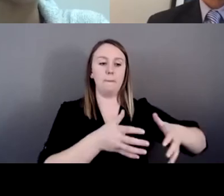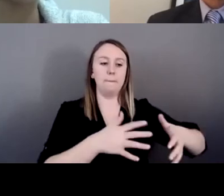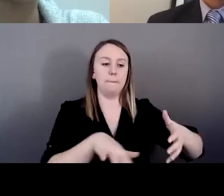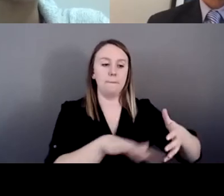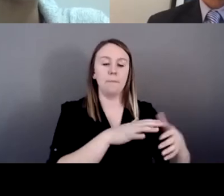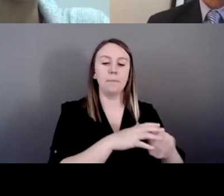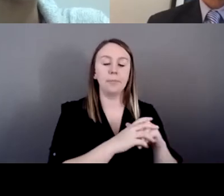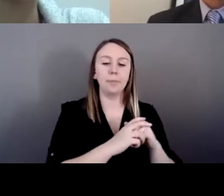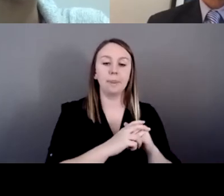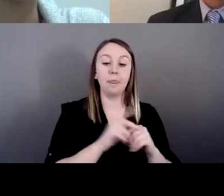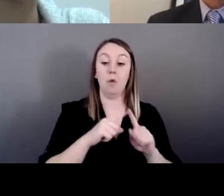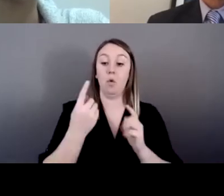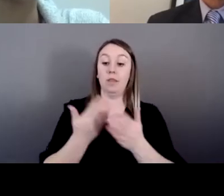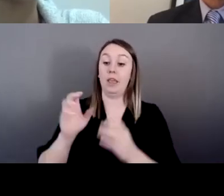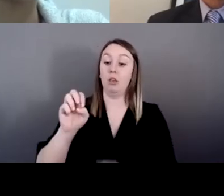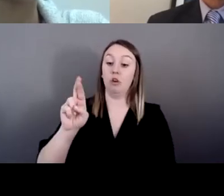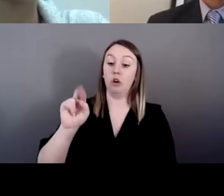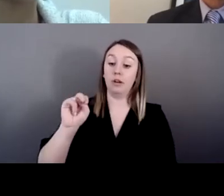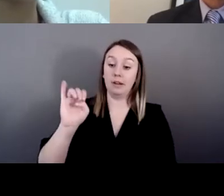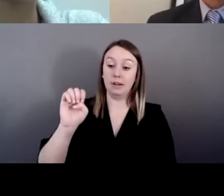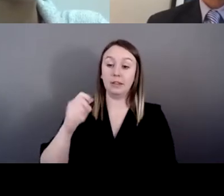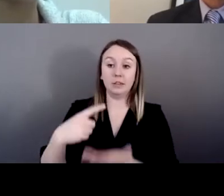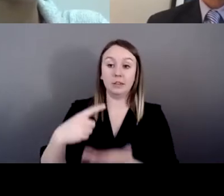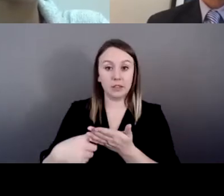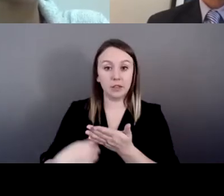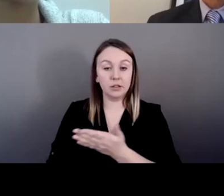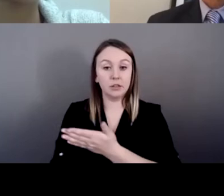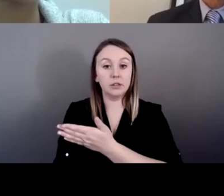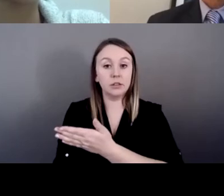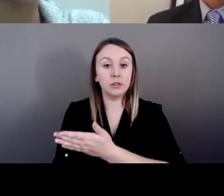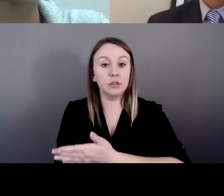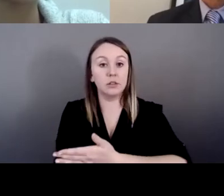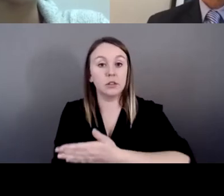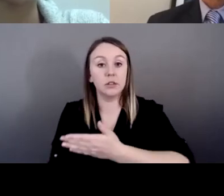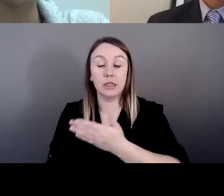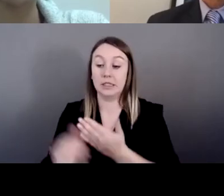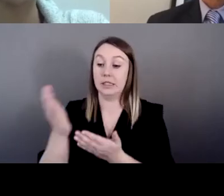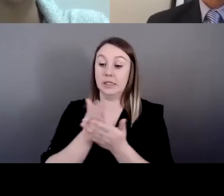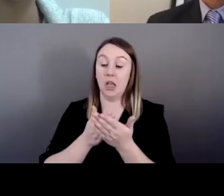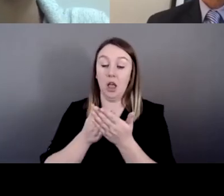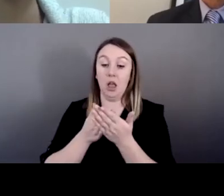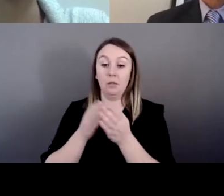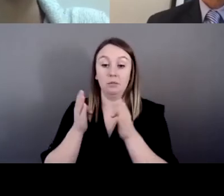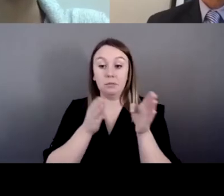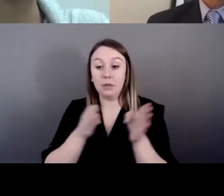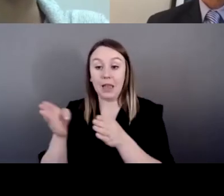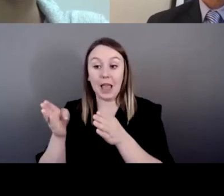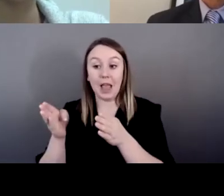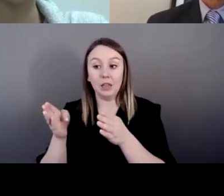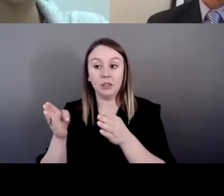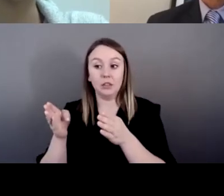things that Ernie talked about is that some of those plans they're not proactive, they're